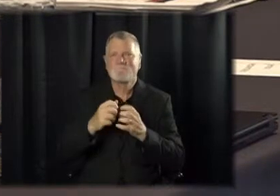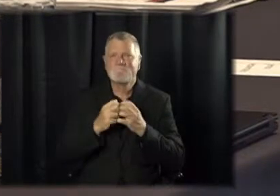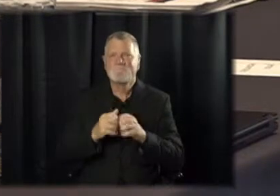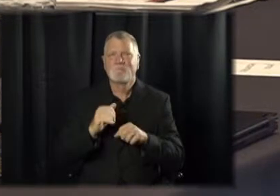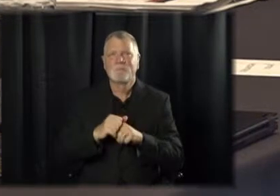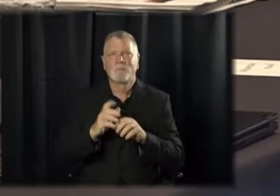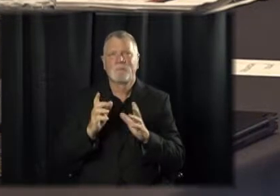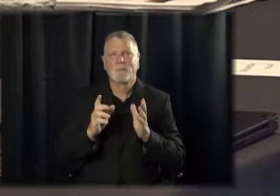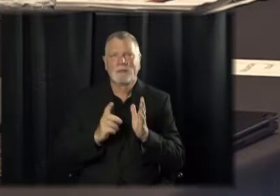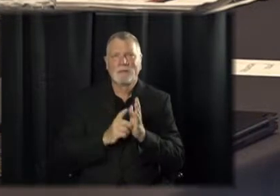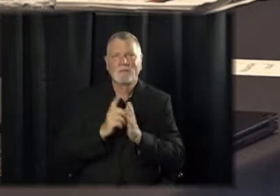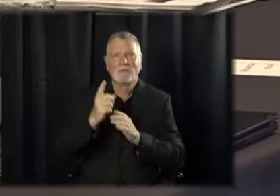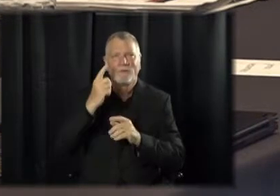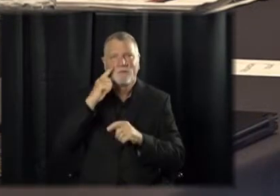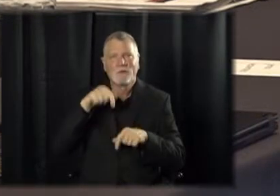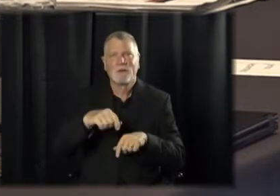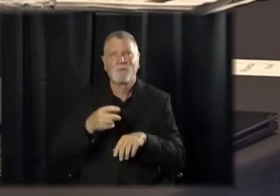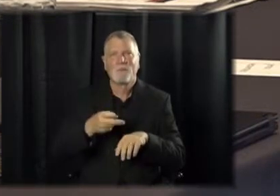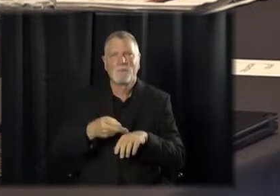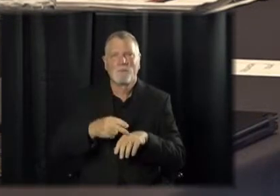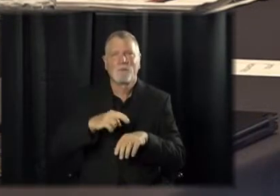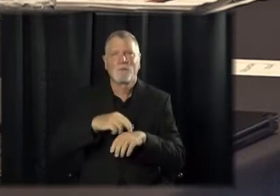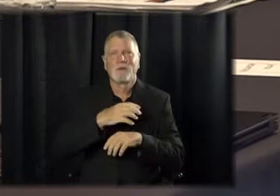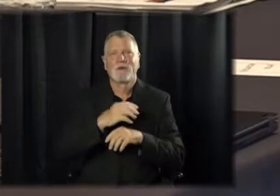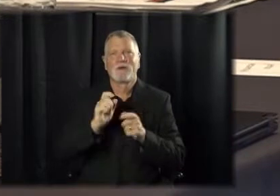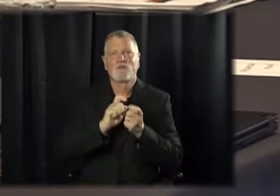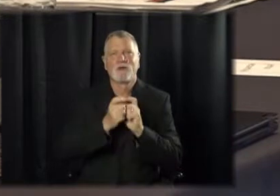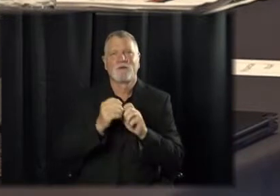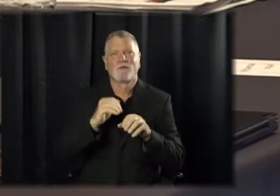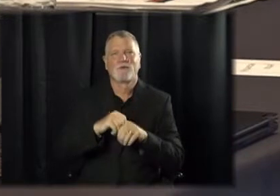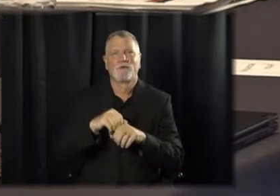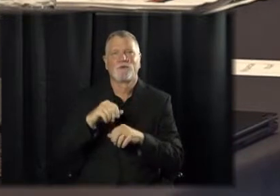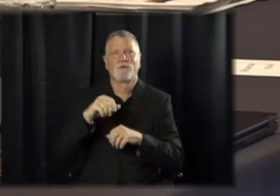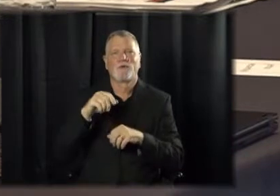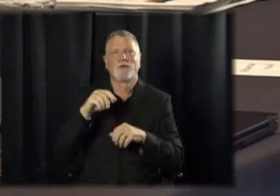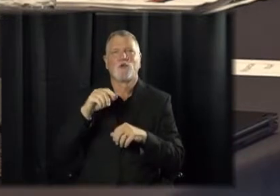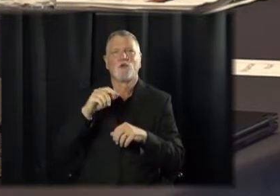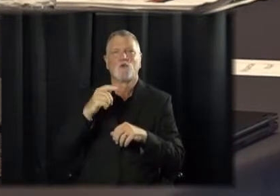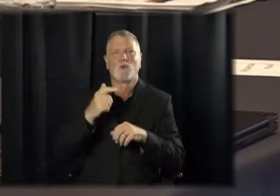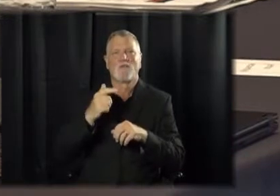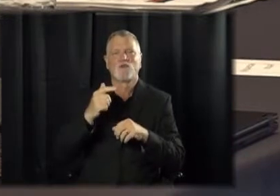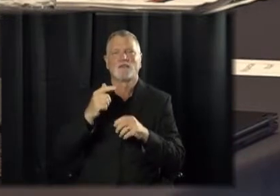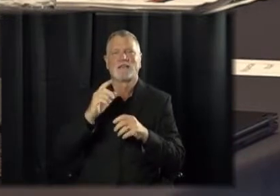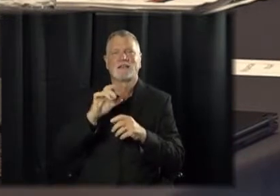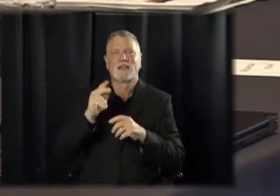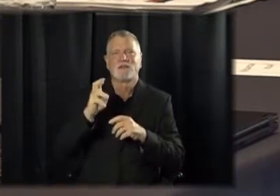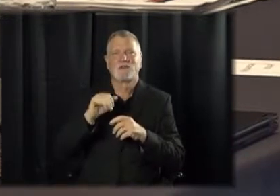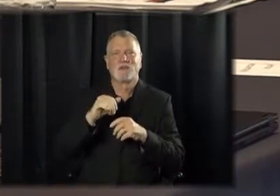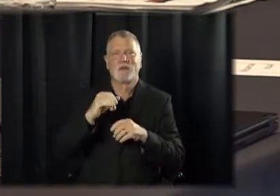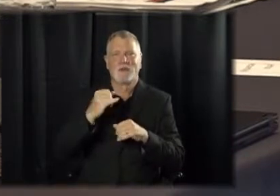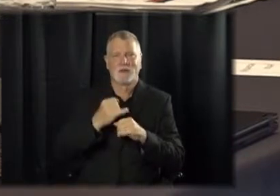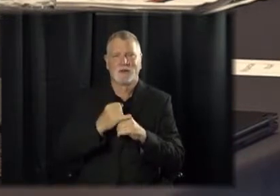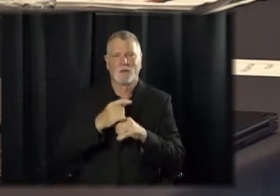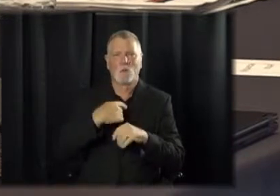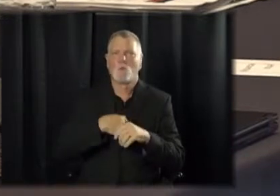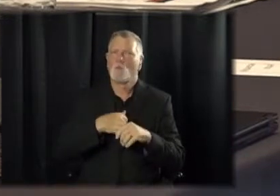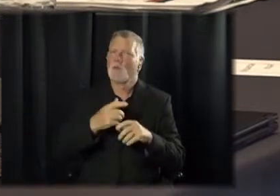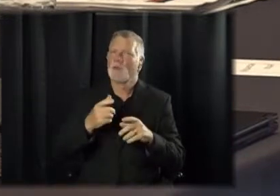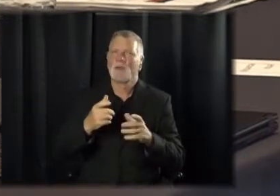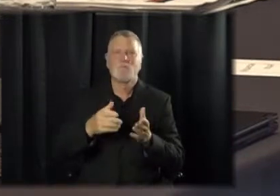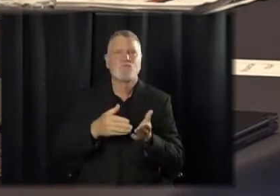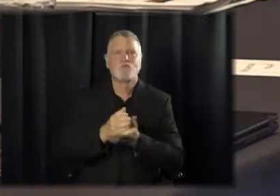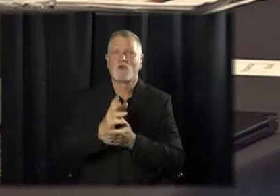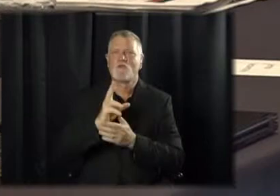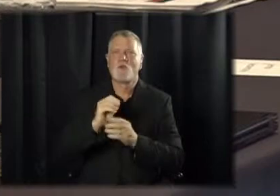the economic development of the island and transform itself into a 21st century education institution. We deserve no